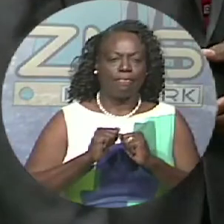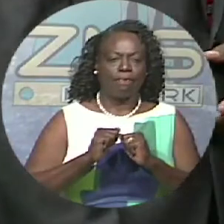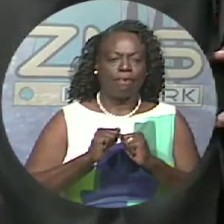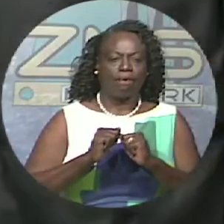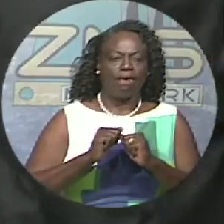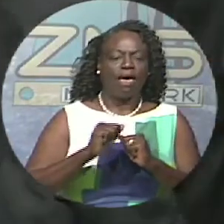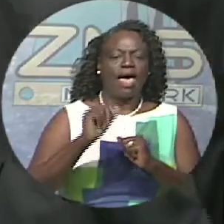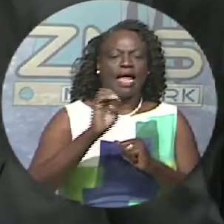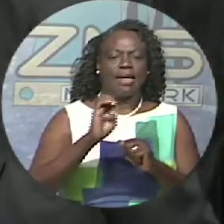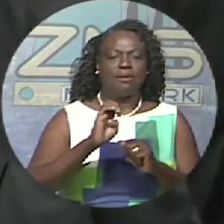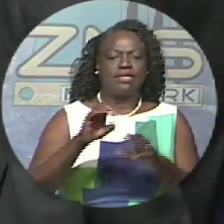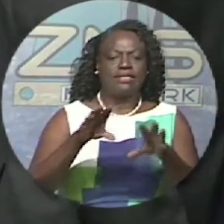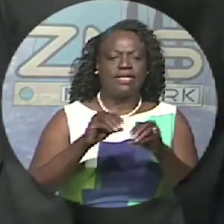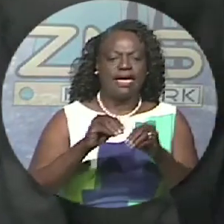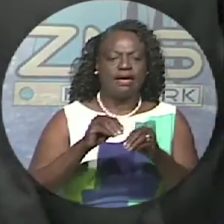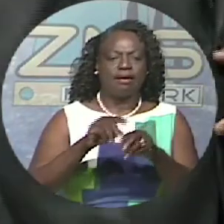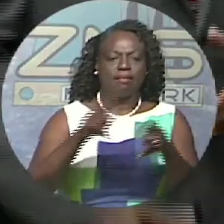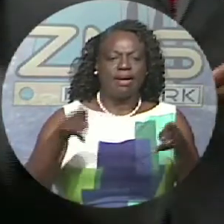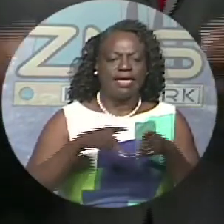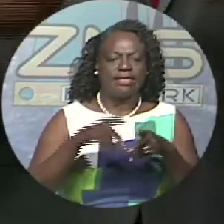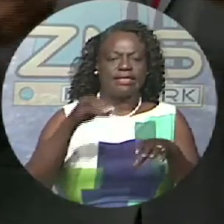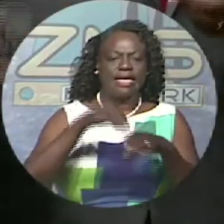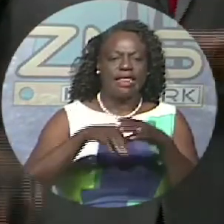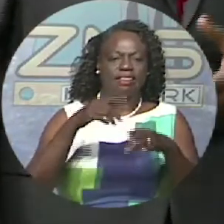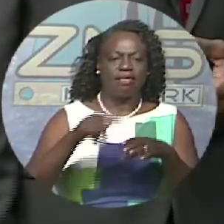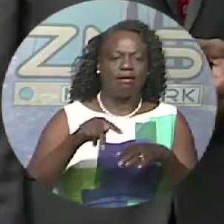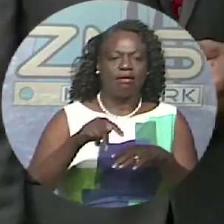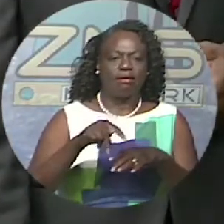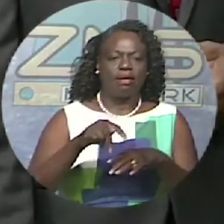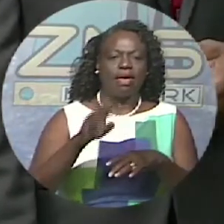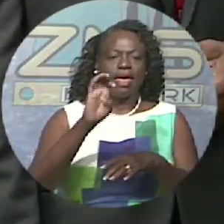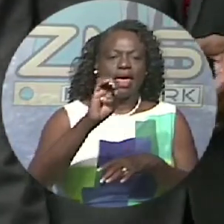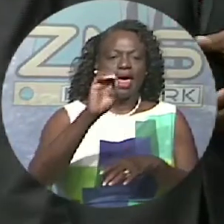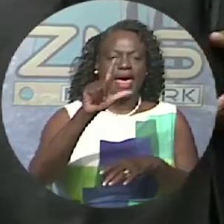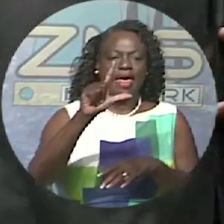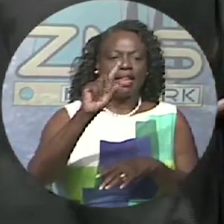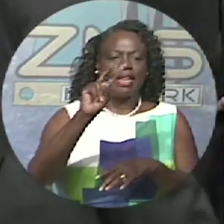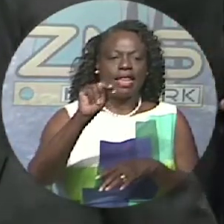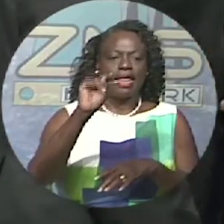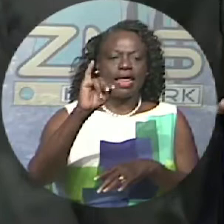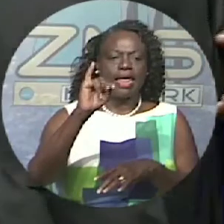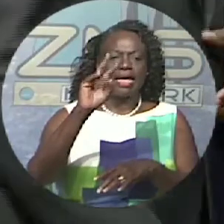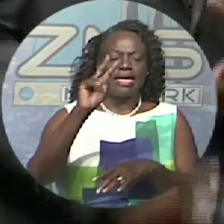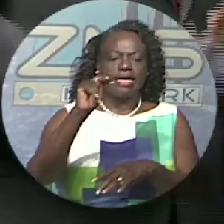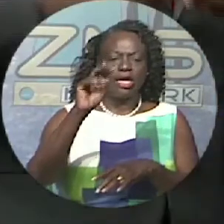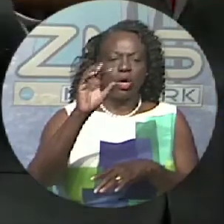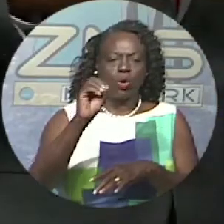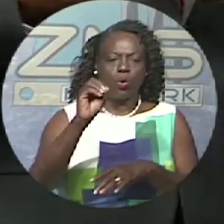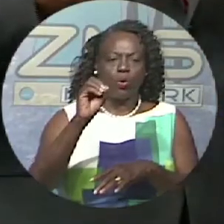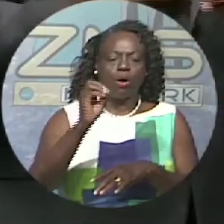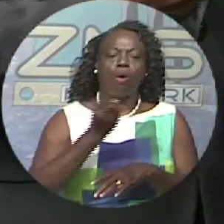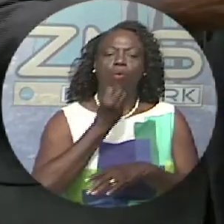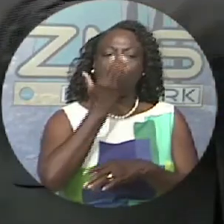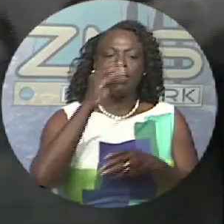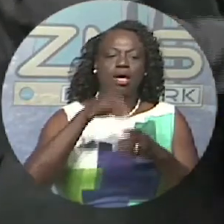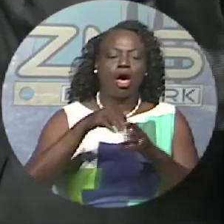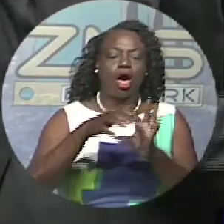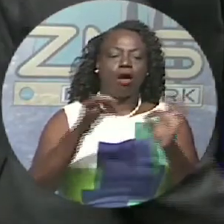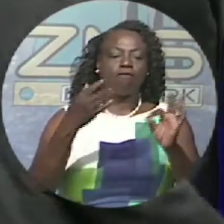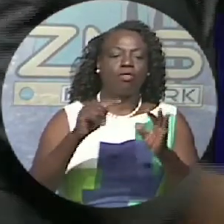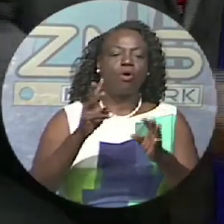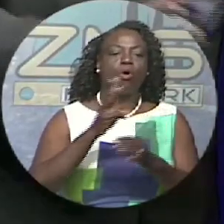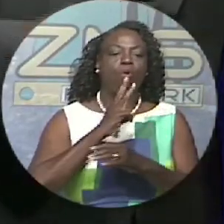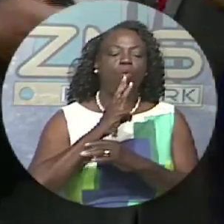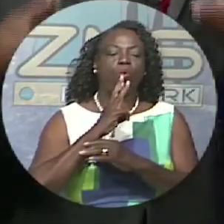El Nino is starting to take place out there in the Pacific Ocean, and that's a warming of the water in the Pacific Ocean that actually translates into the